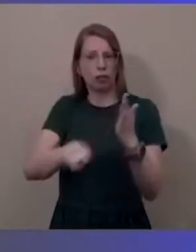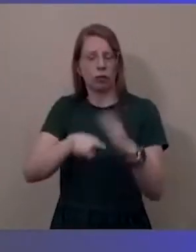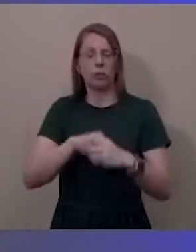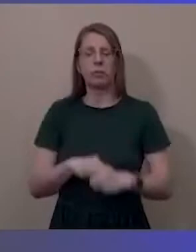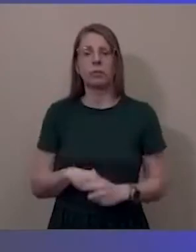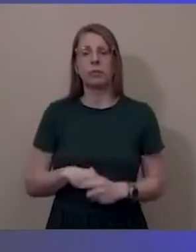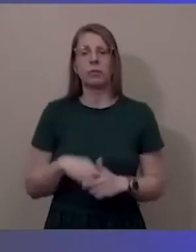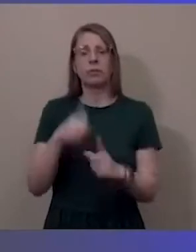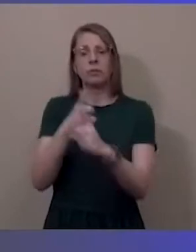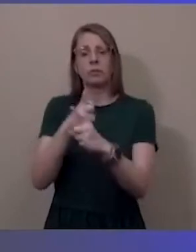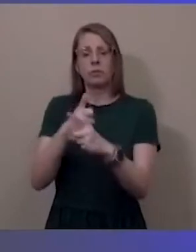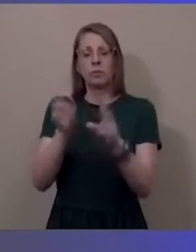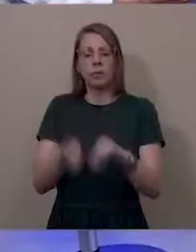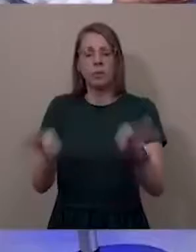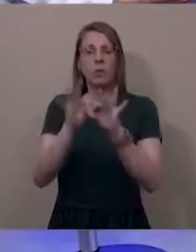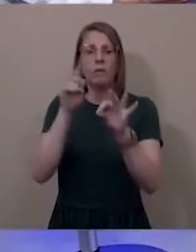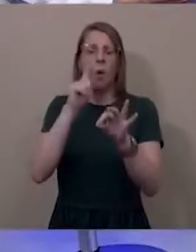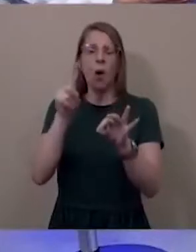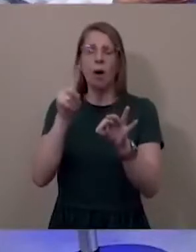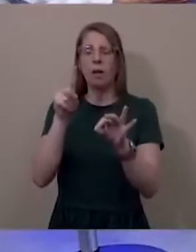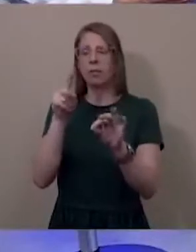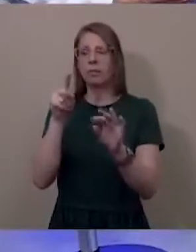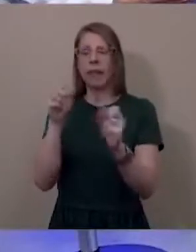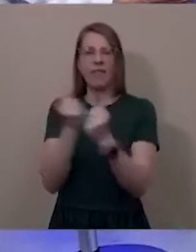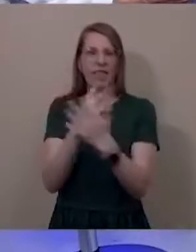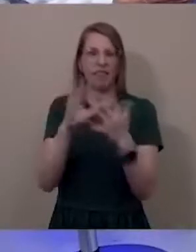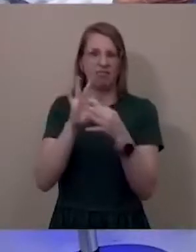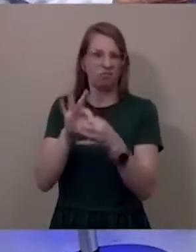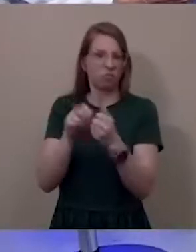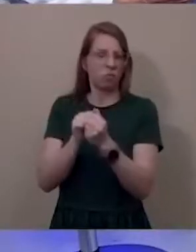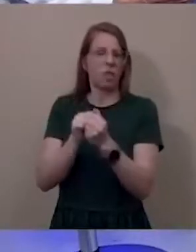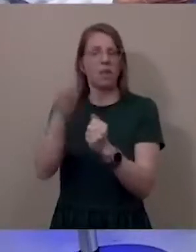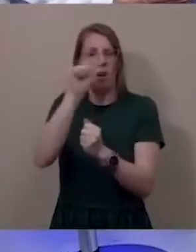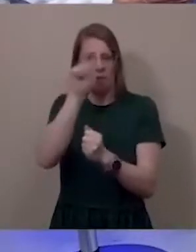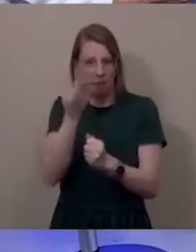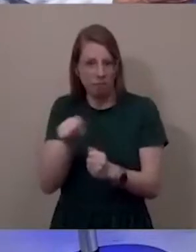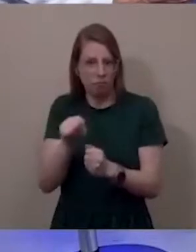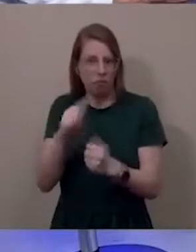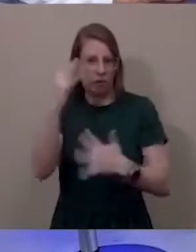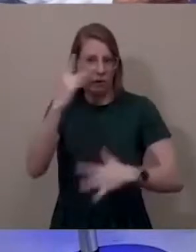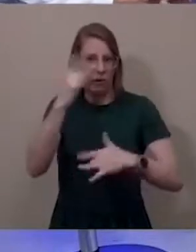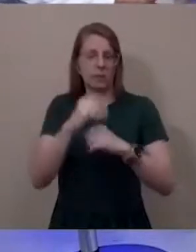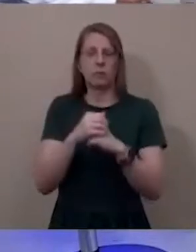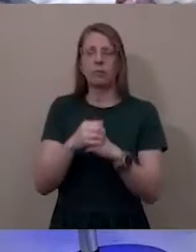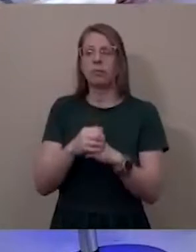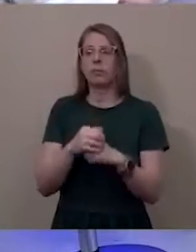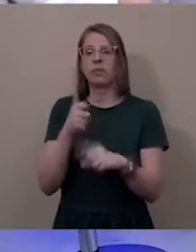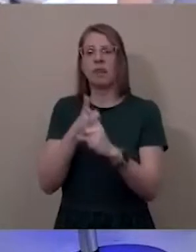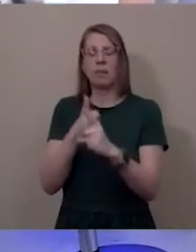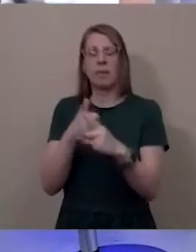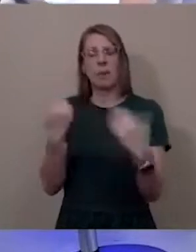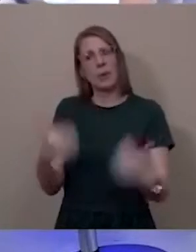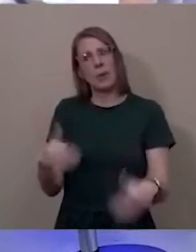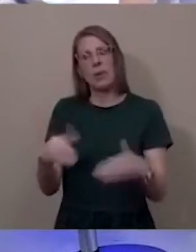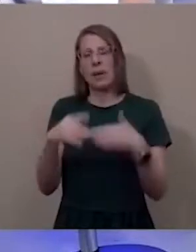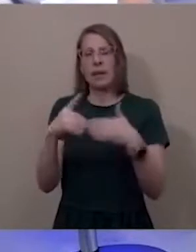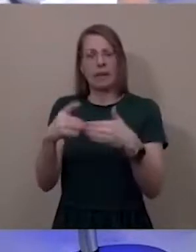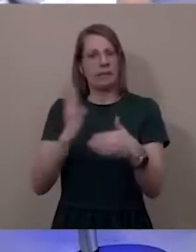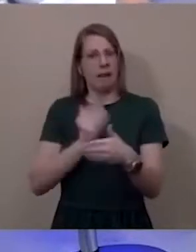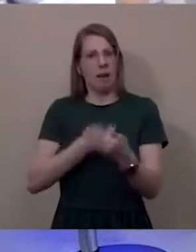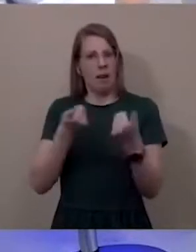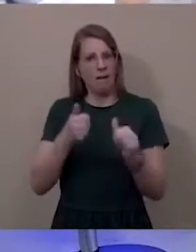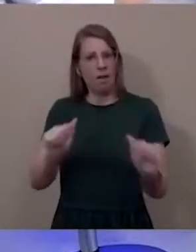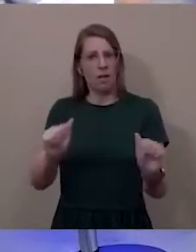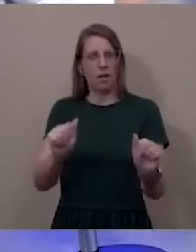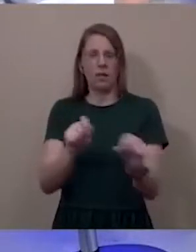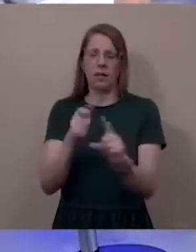importance of exercise and other things around Alzheimer's disease. Jeff has really helped spearhead our effort and is also just one of the finest